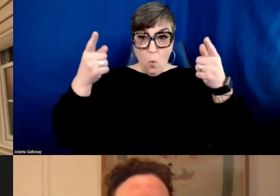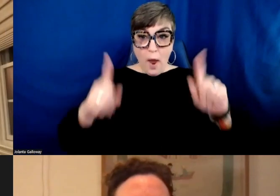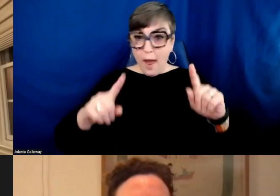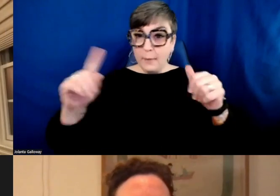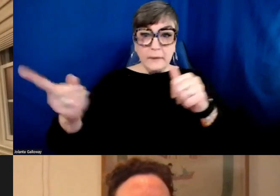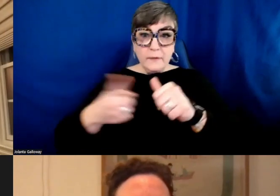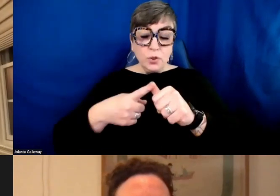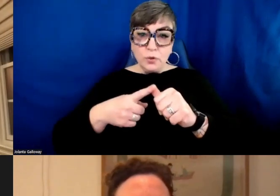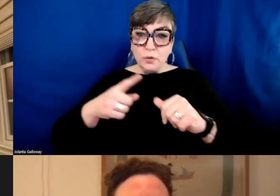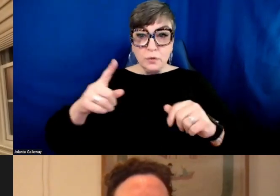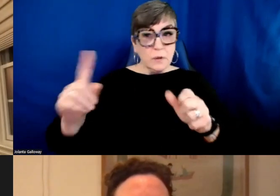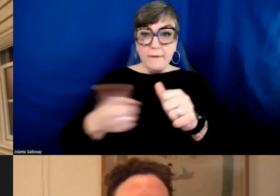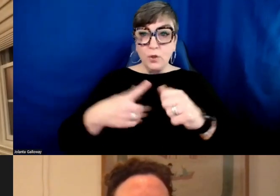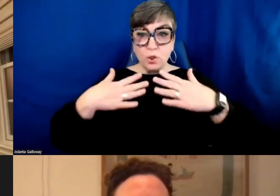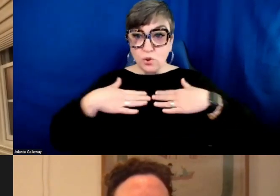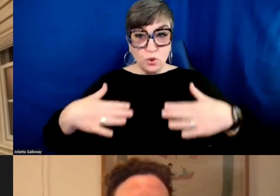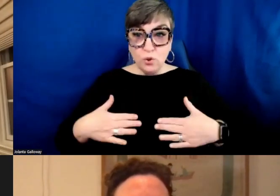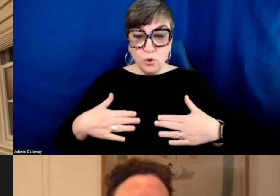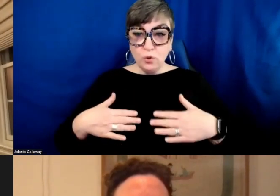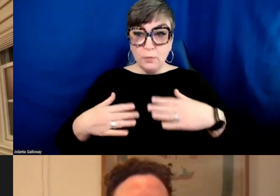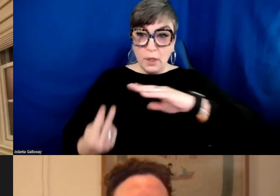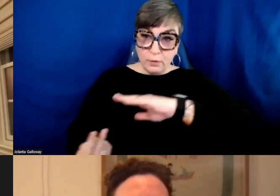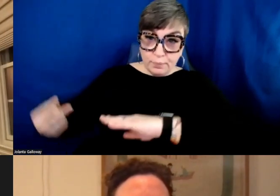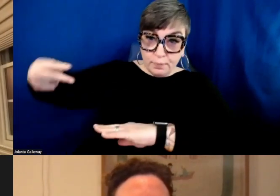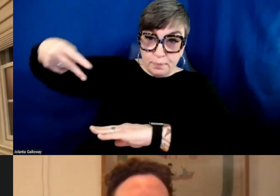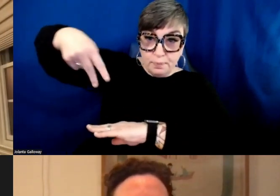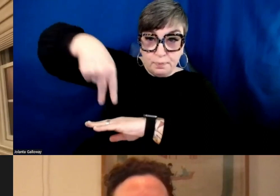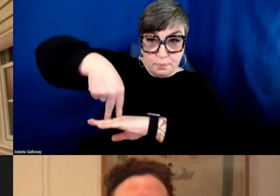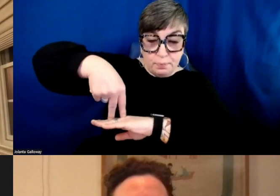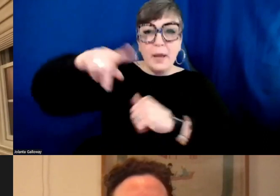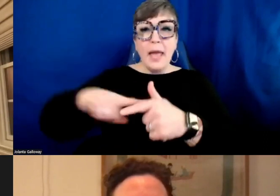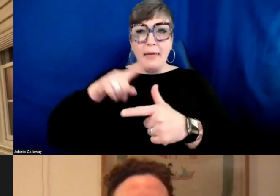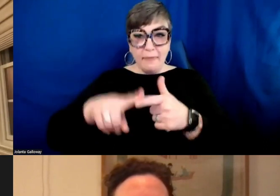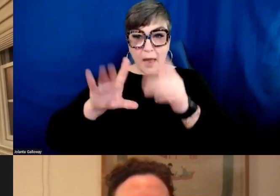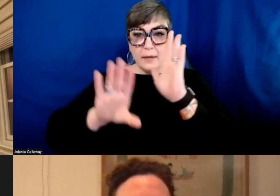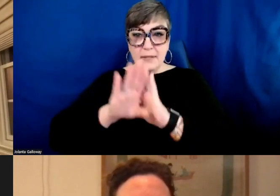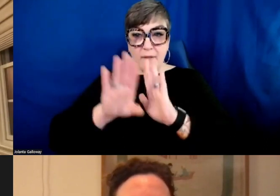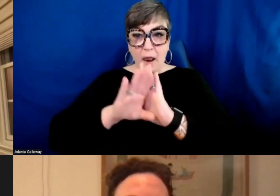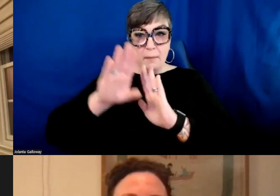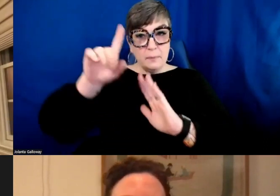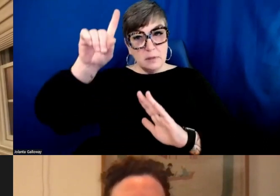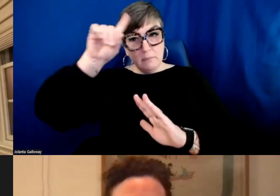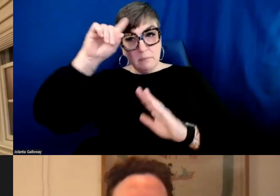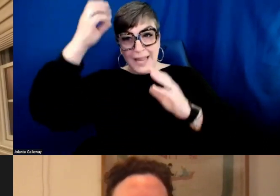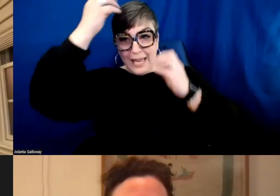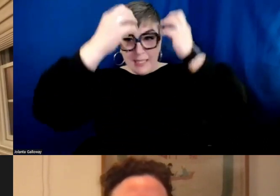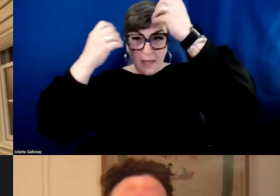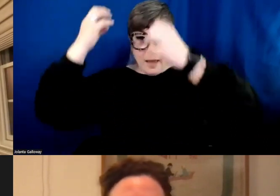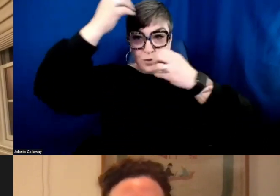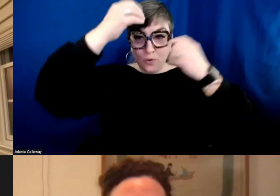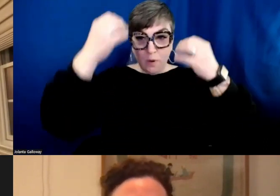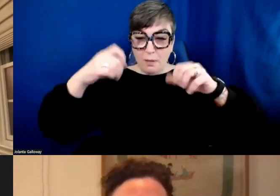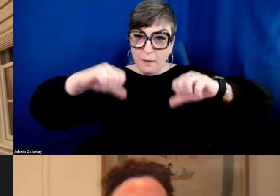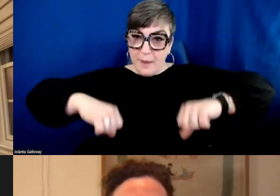first, uh, human beings stood up, uh, and then developed intellectual capacity. Prior to that, most evolutionary